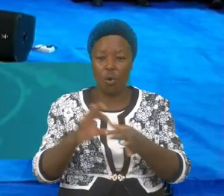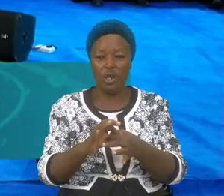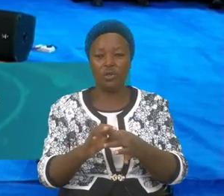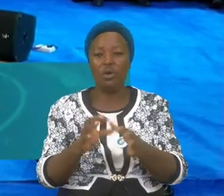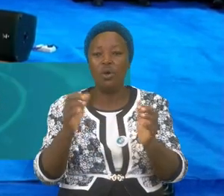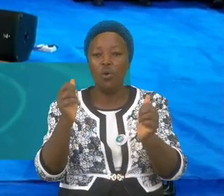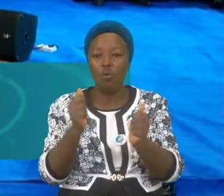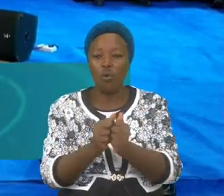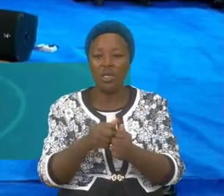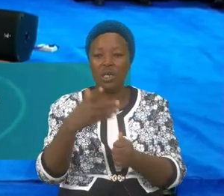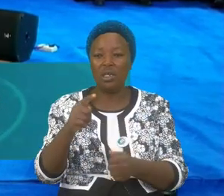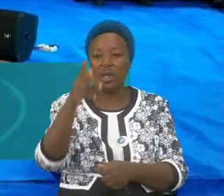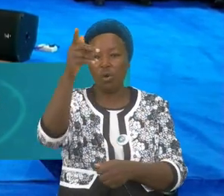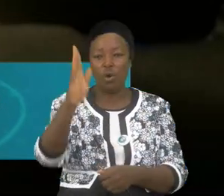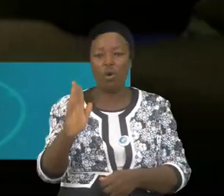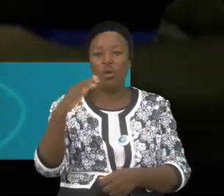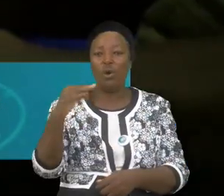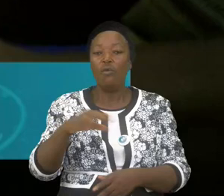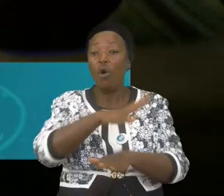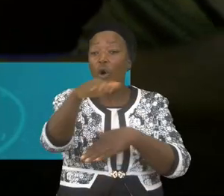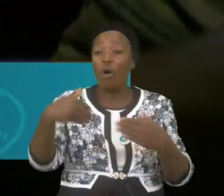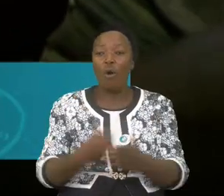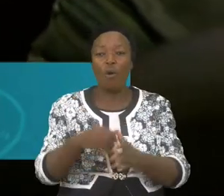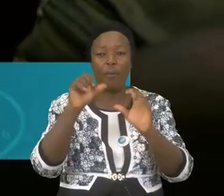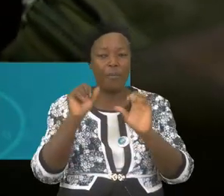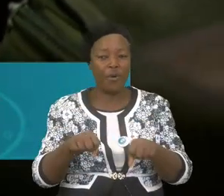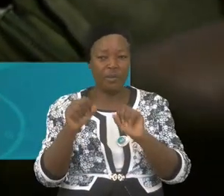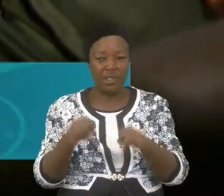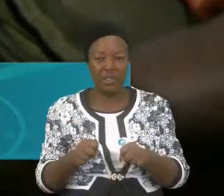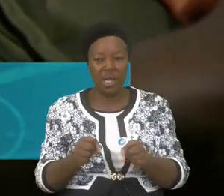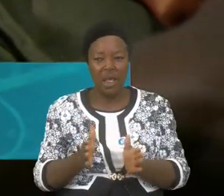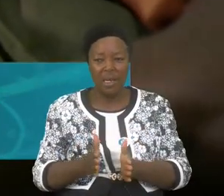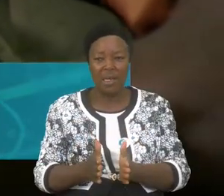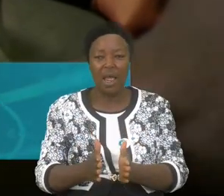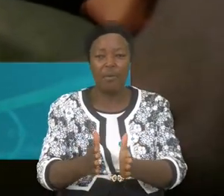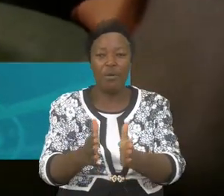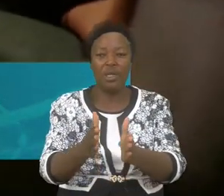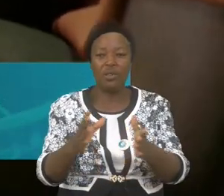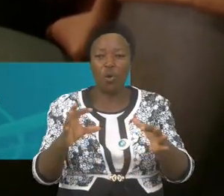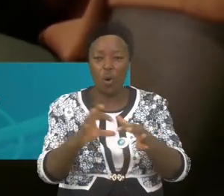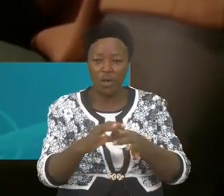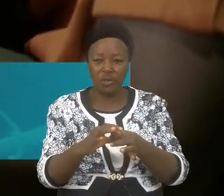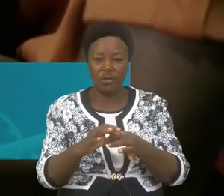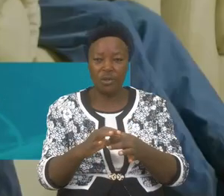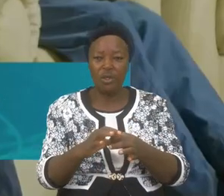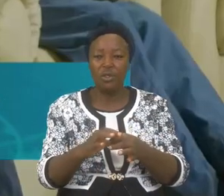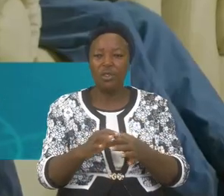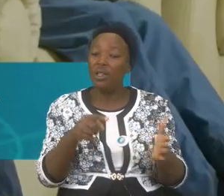possibilities. Direct connection. Tonight, you have that direct